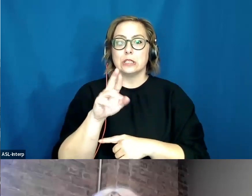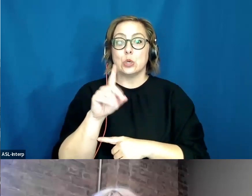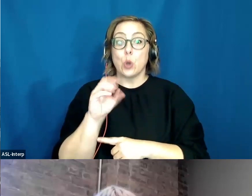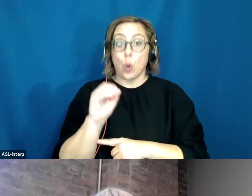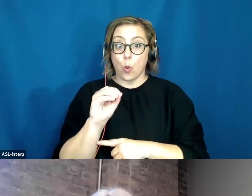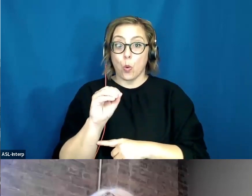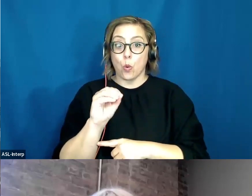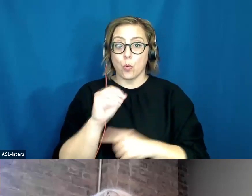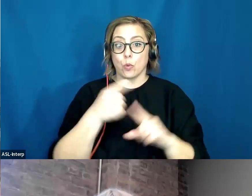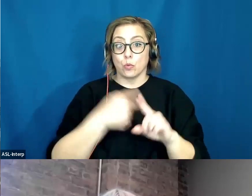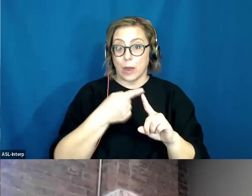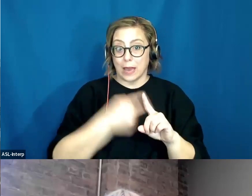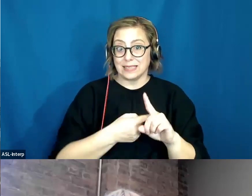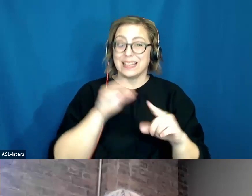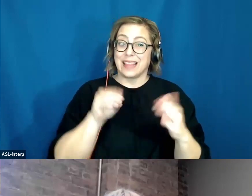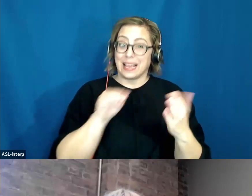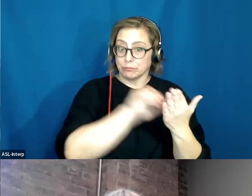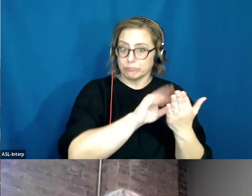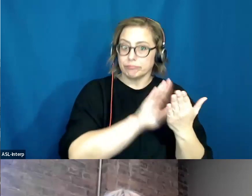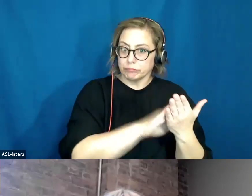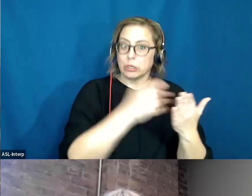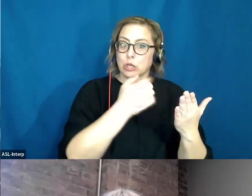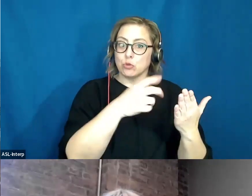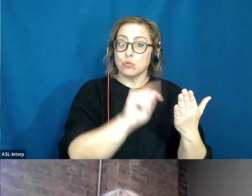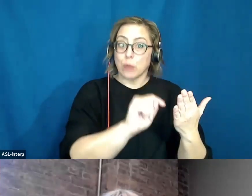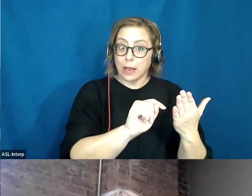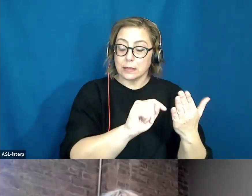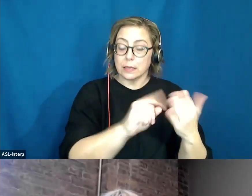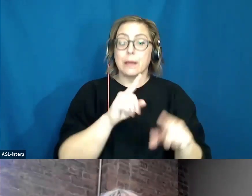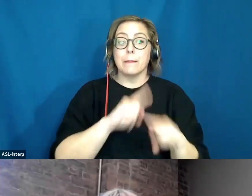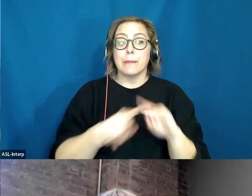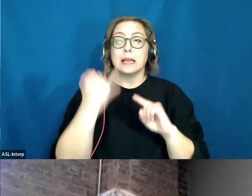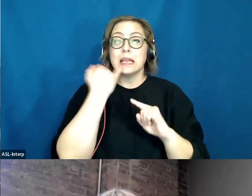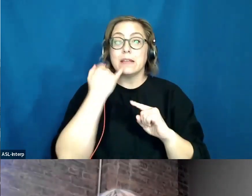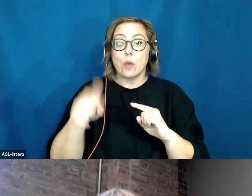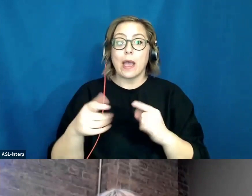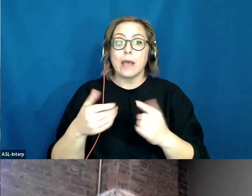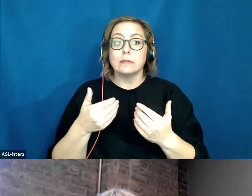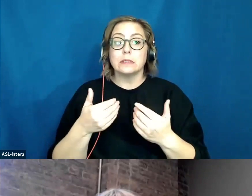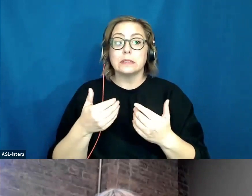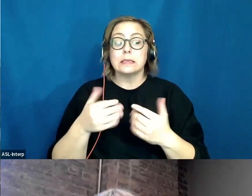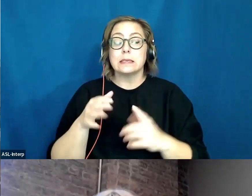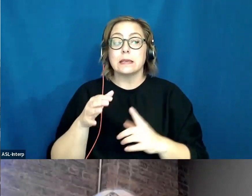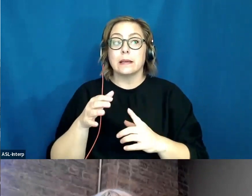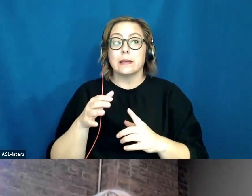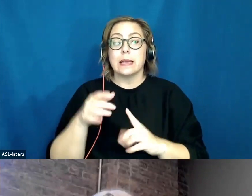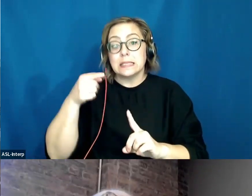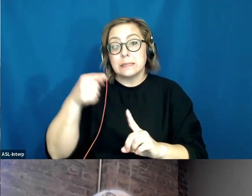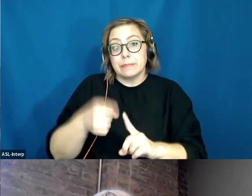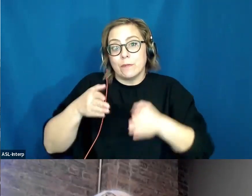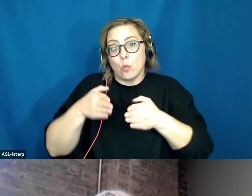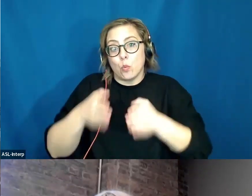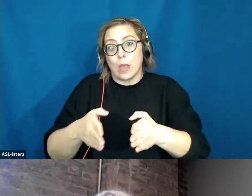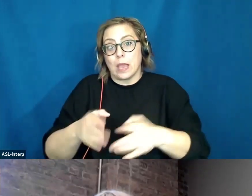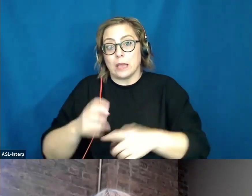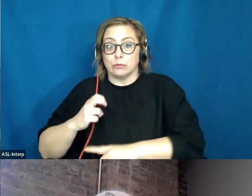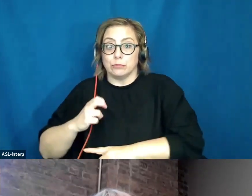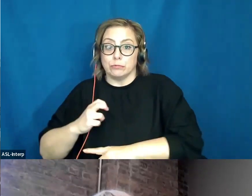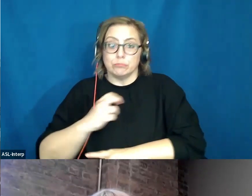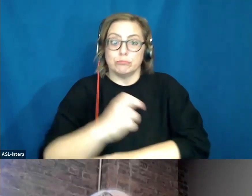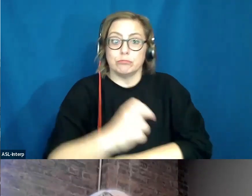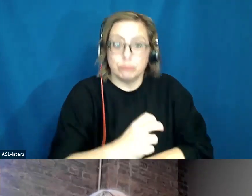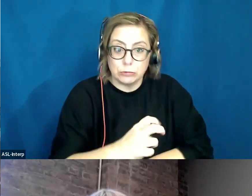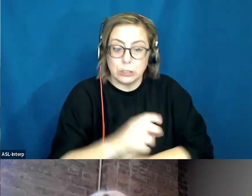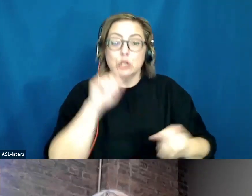grant application, but if you have to have a specialized means of getting to the studio, that's where we would look at those